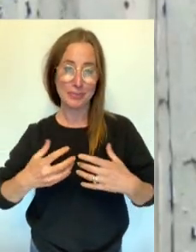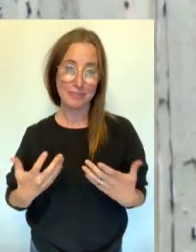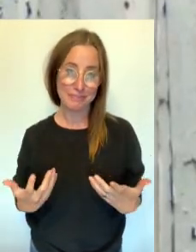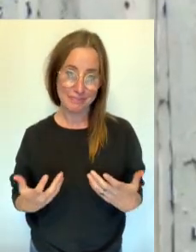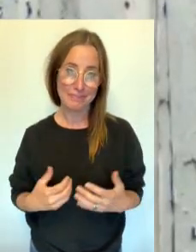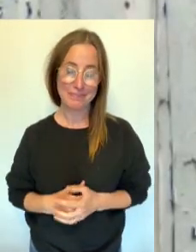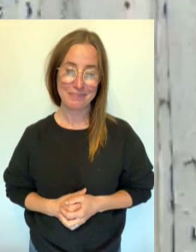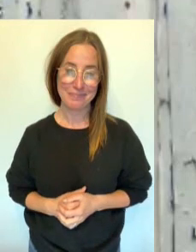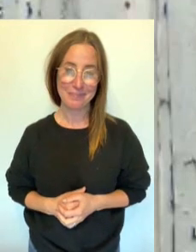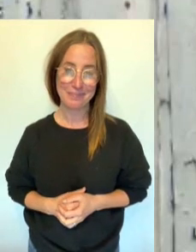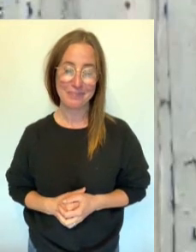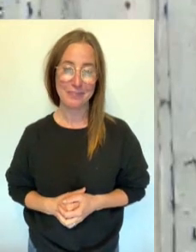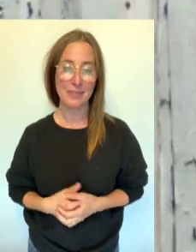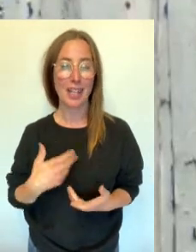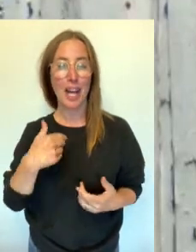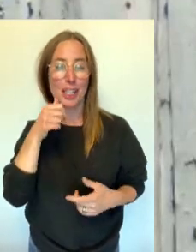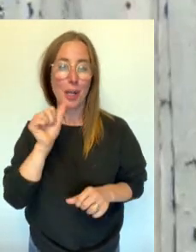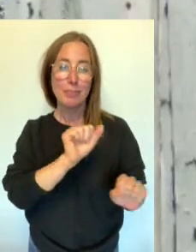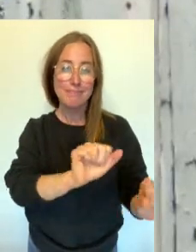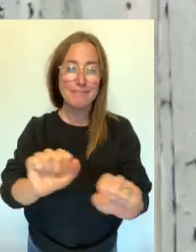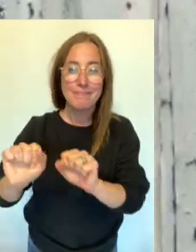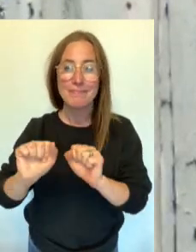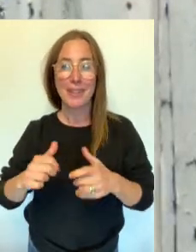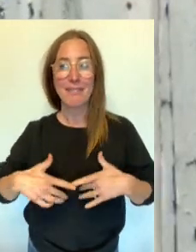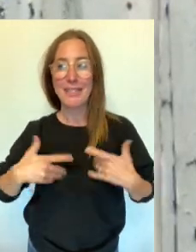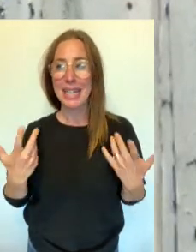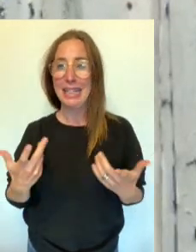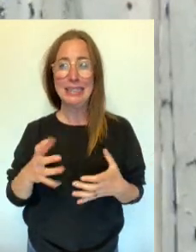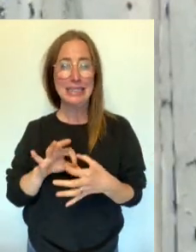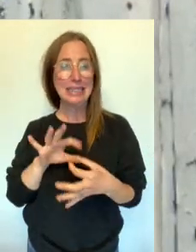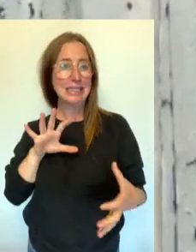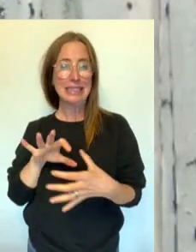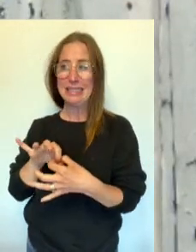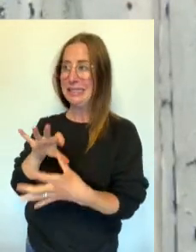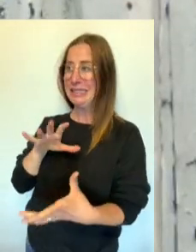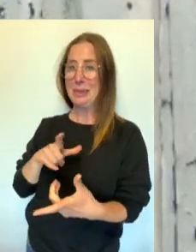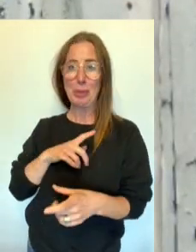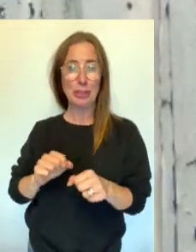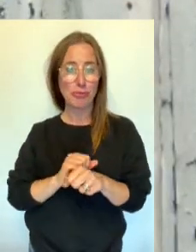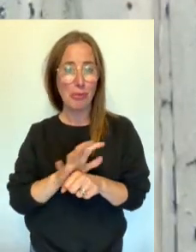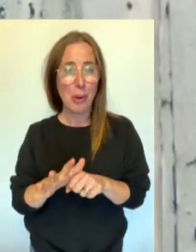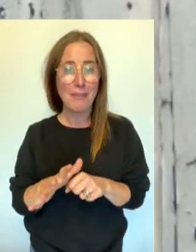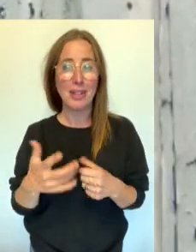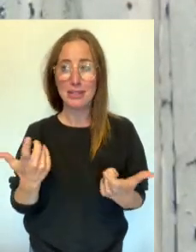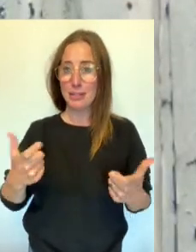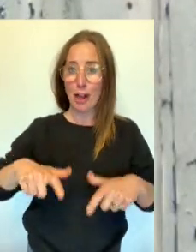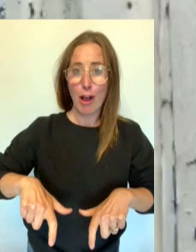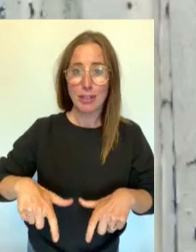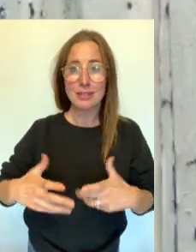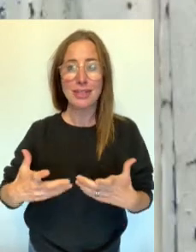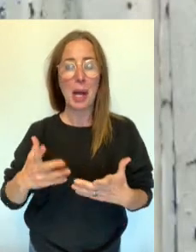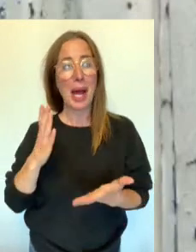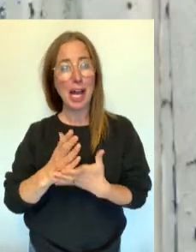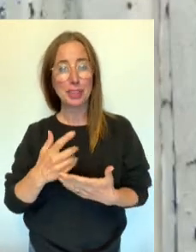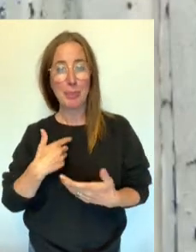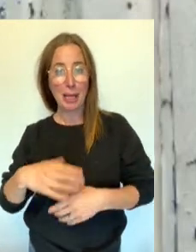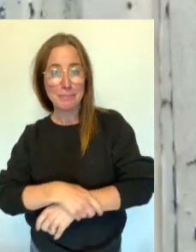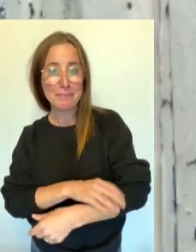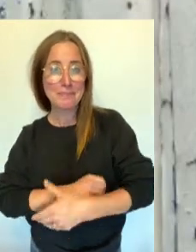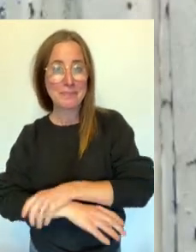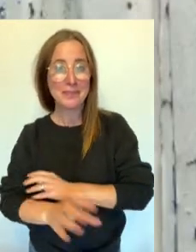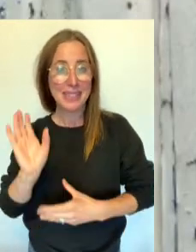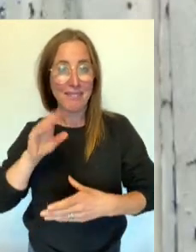and the coronavirus is concerned, but actually by getting involved in these videos, by doing activities together in